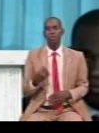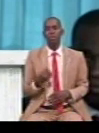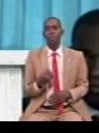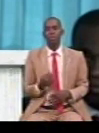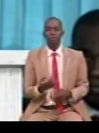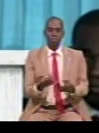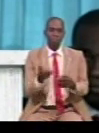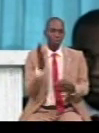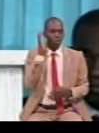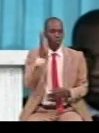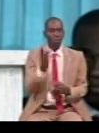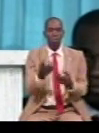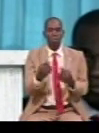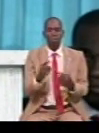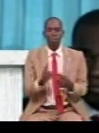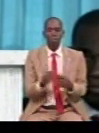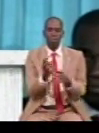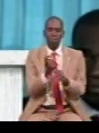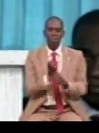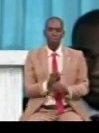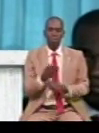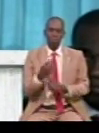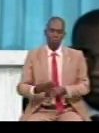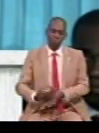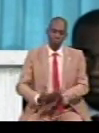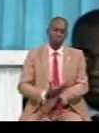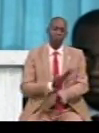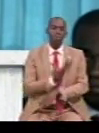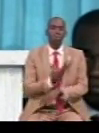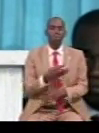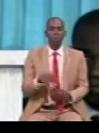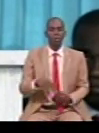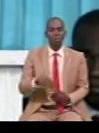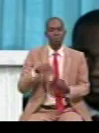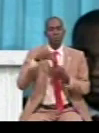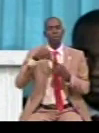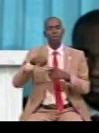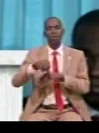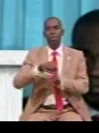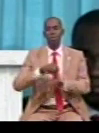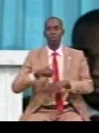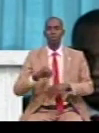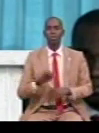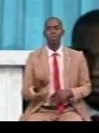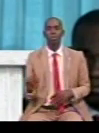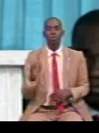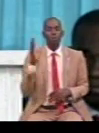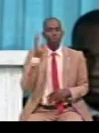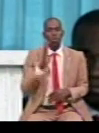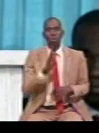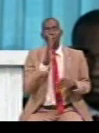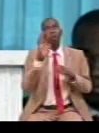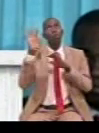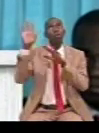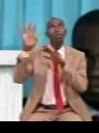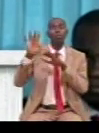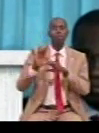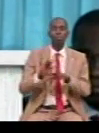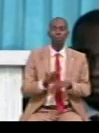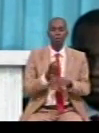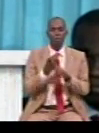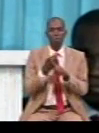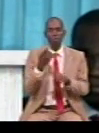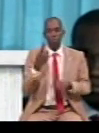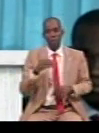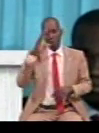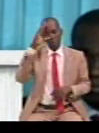receive an impartation. Special anointing will be flowing down from the man of